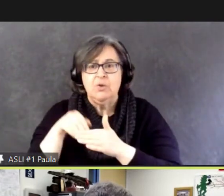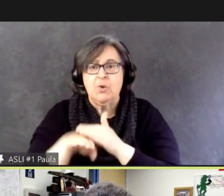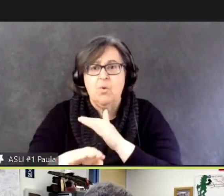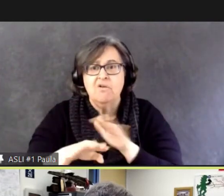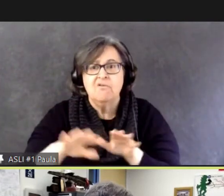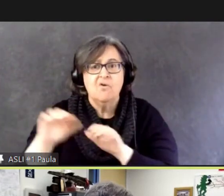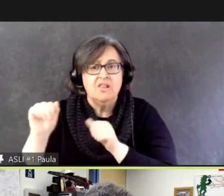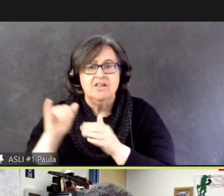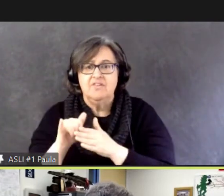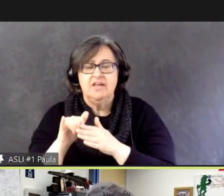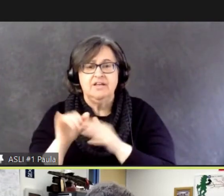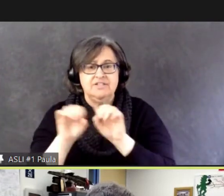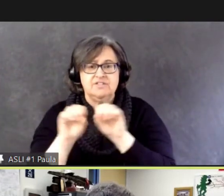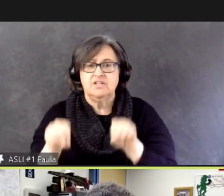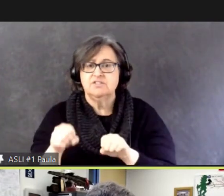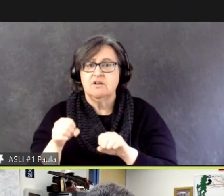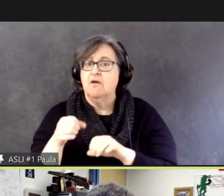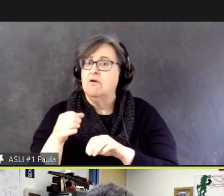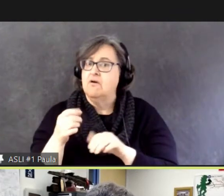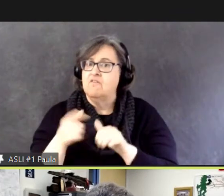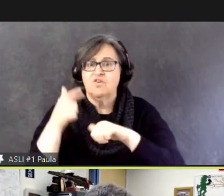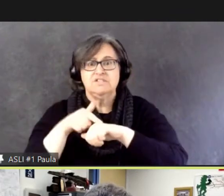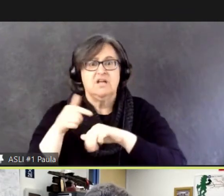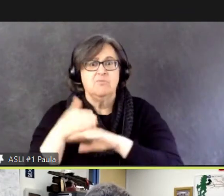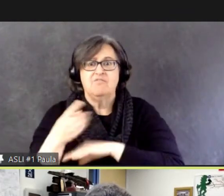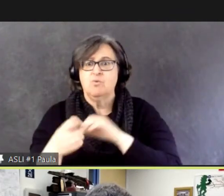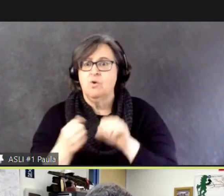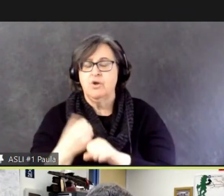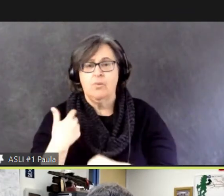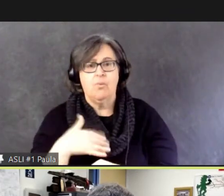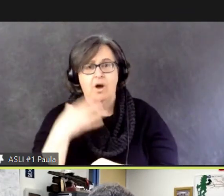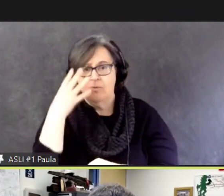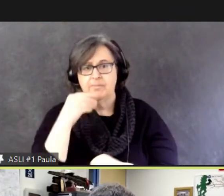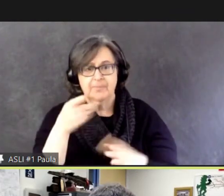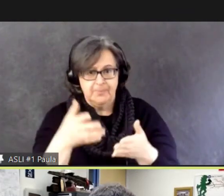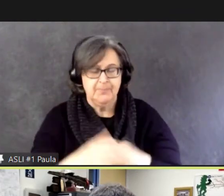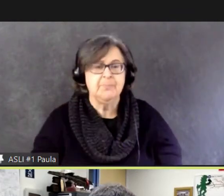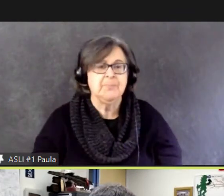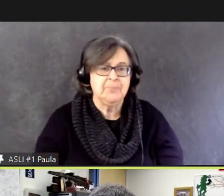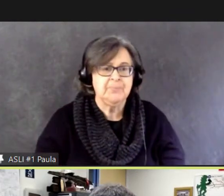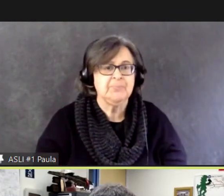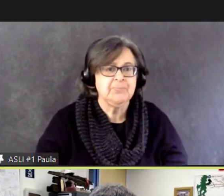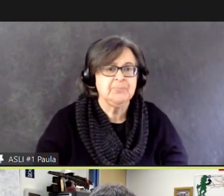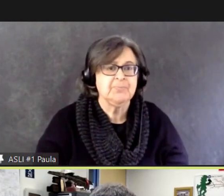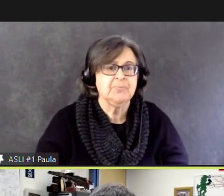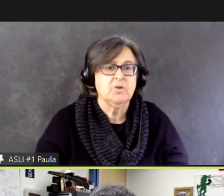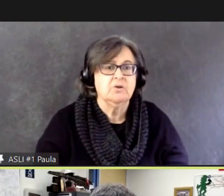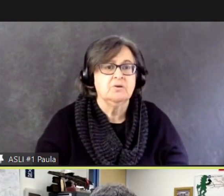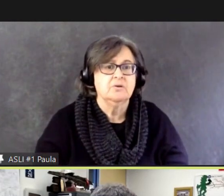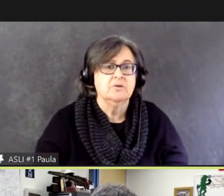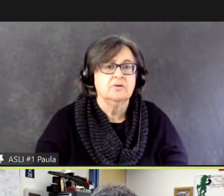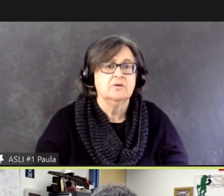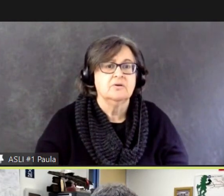station for the first time after a year. I mean, that really says a lot. Next slide.